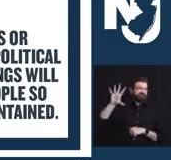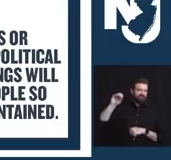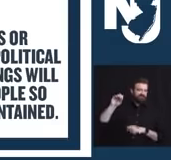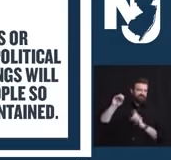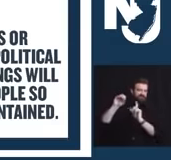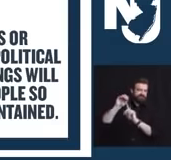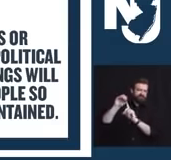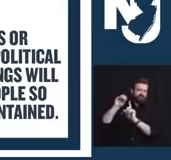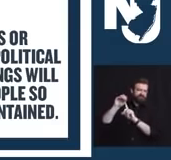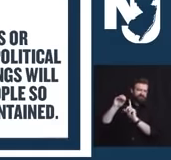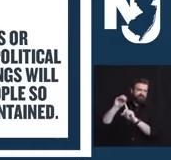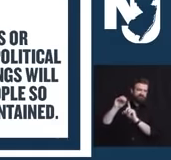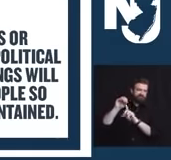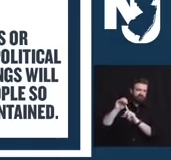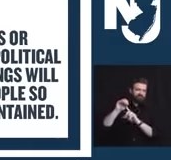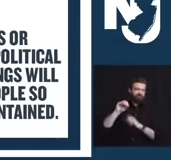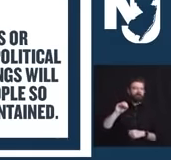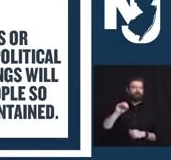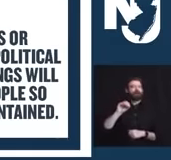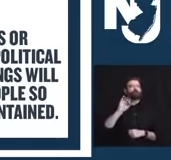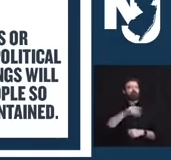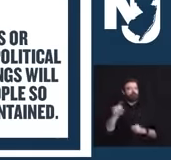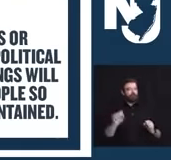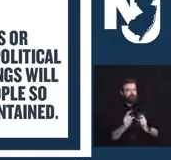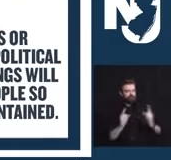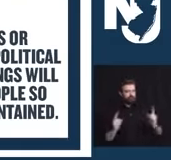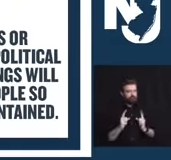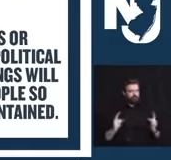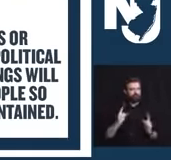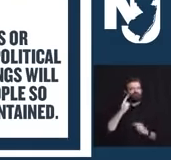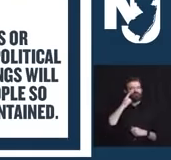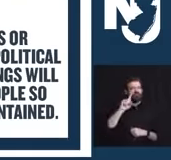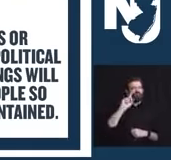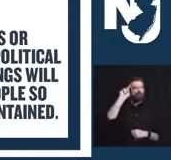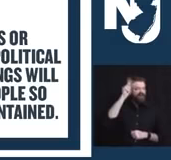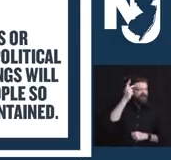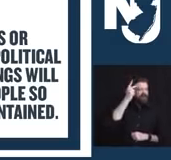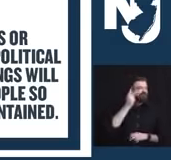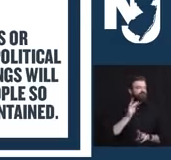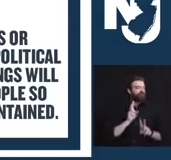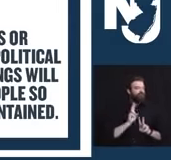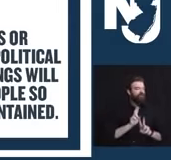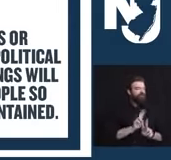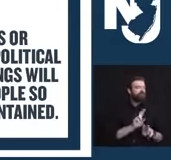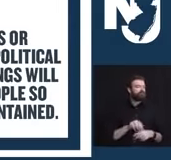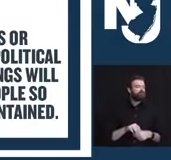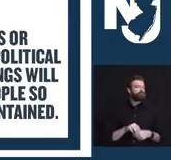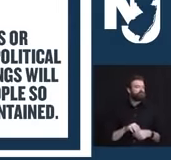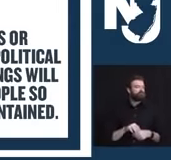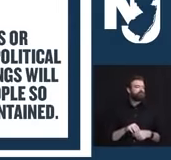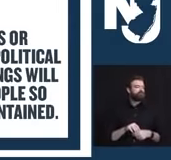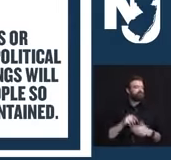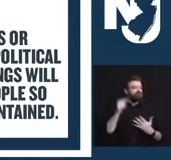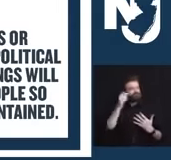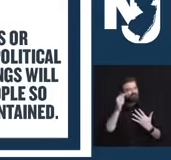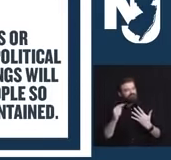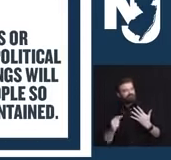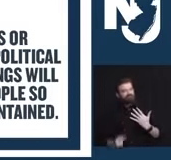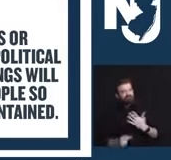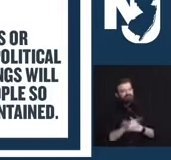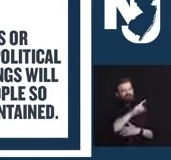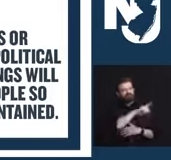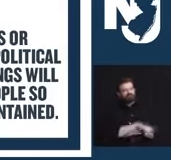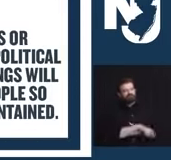so long as social distancing can be maintained. We are also stating that gatherings overseen by